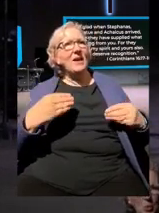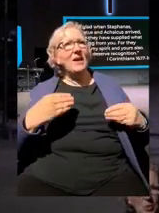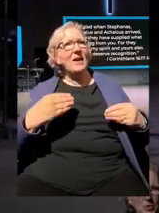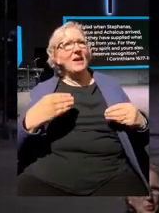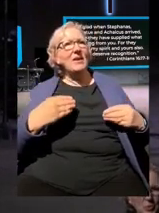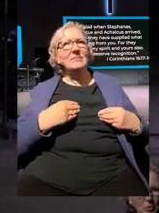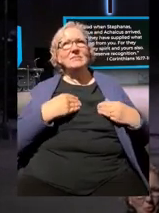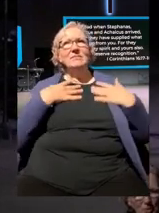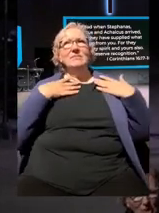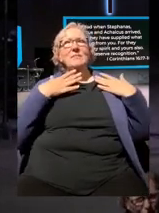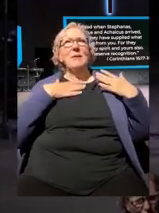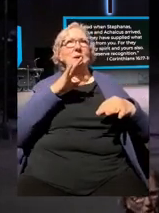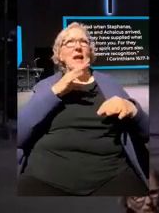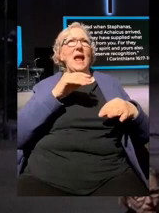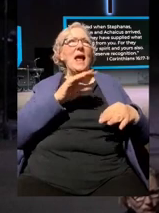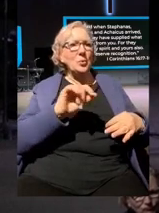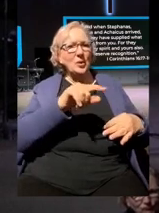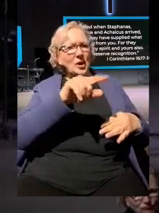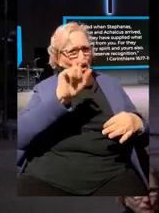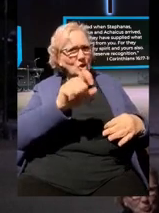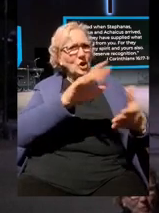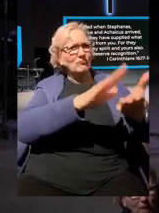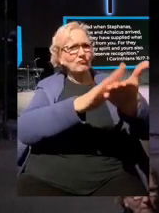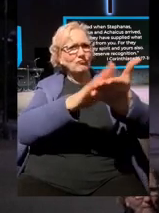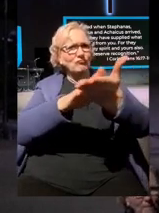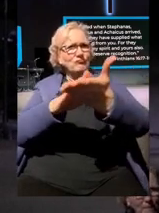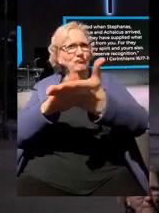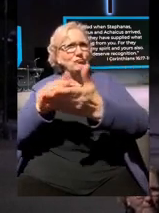deserve recognition.